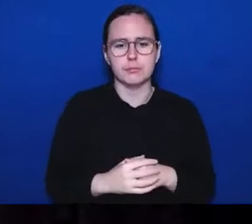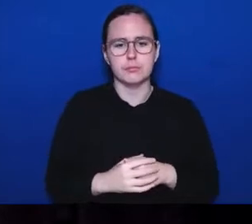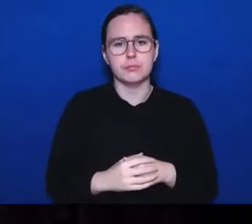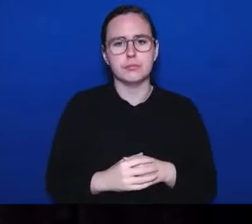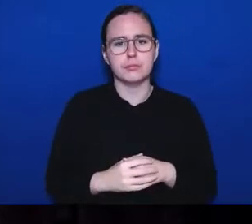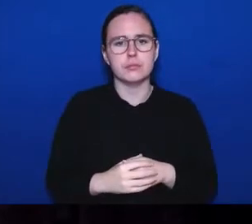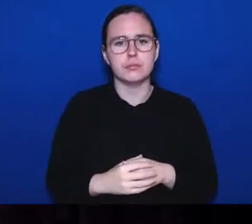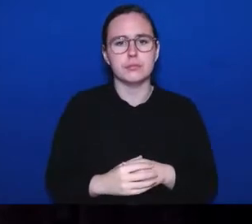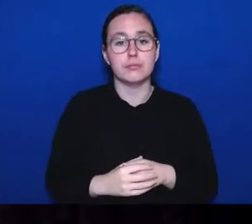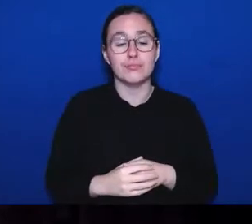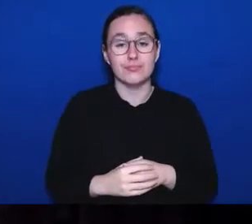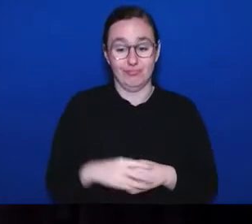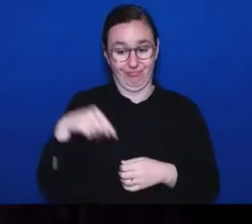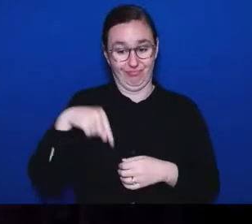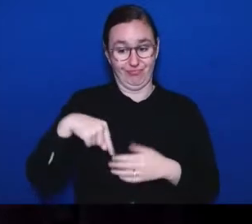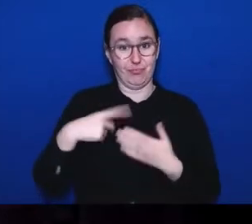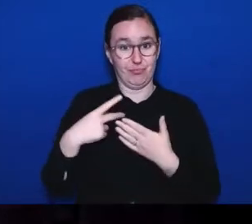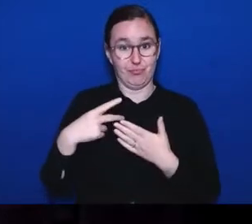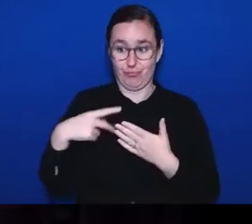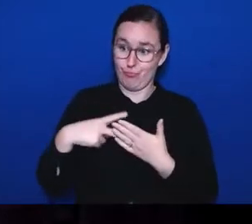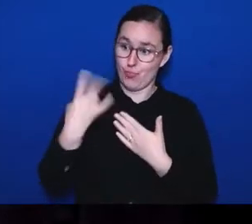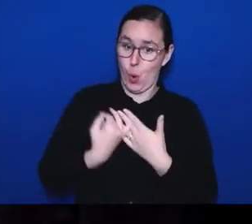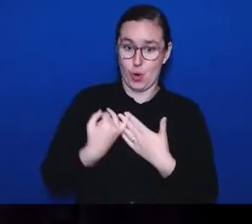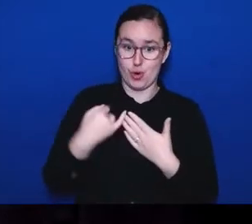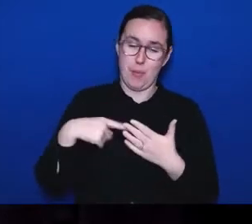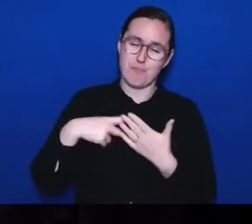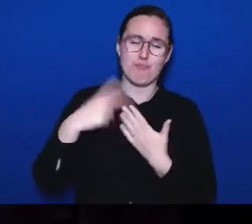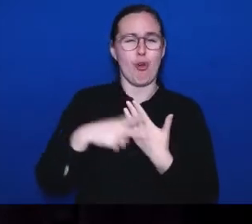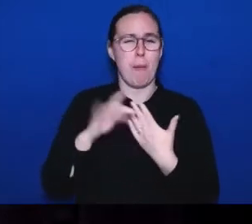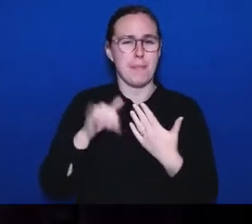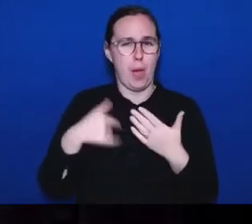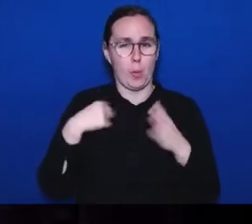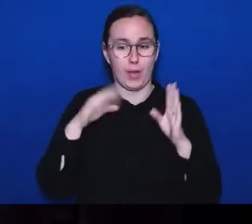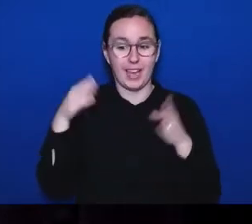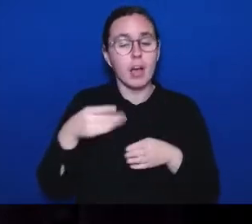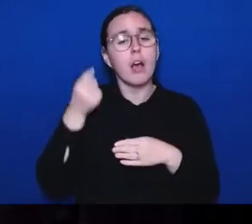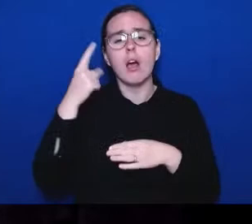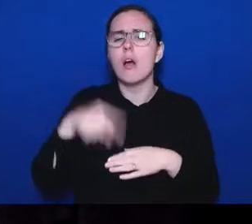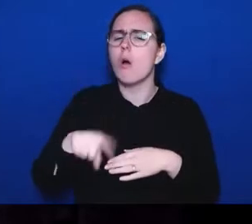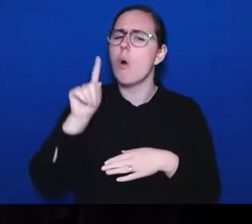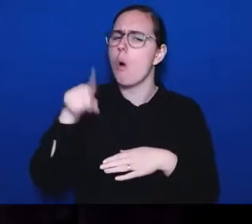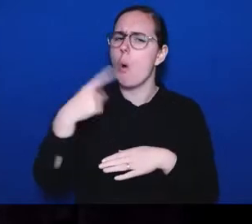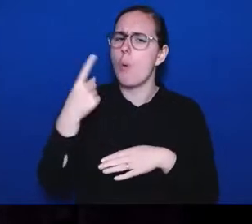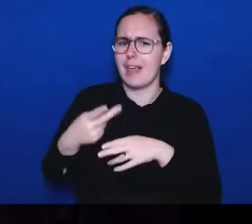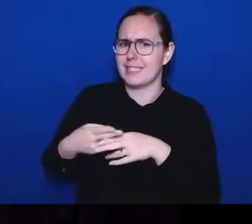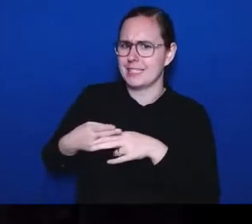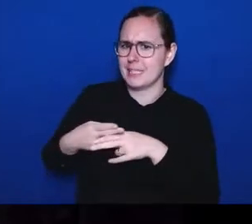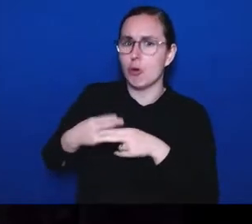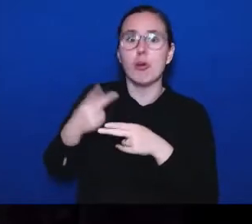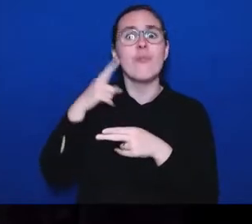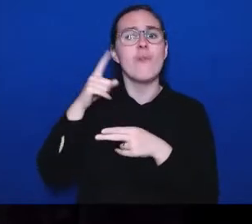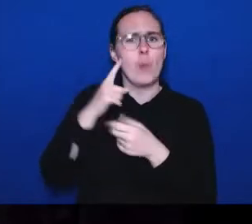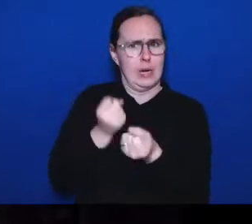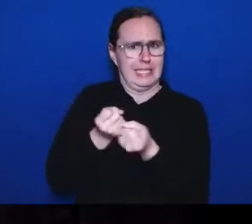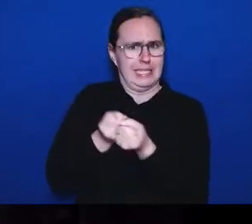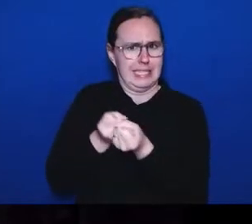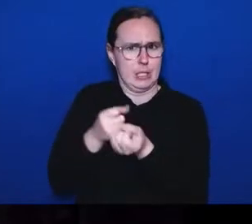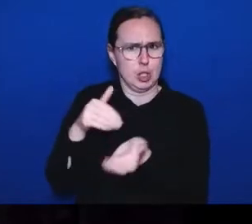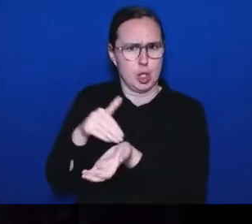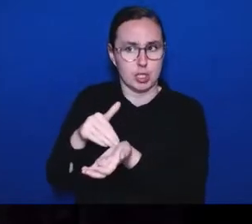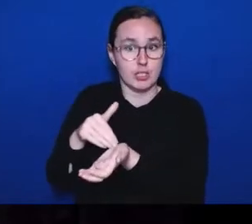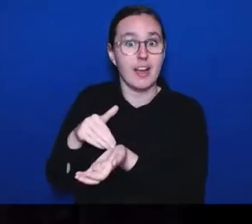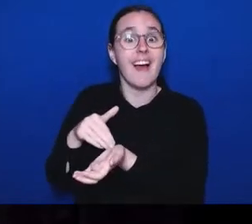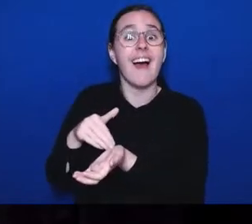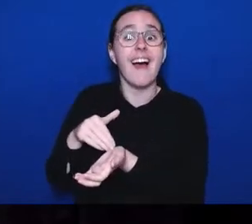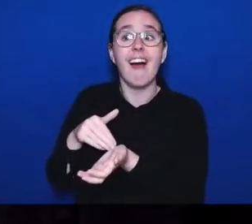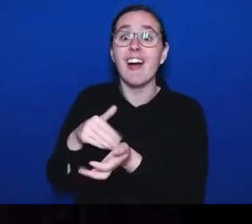program, and I think it provided an interim support as we work together on a longer-term solution. And it's because of